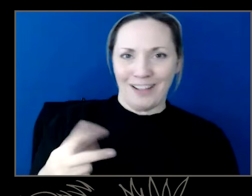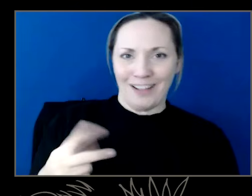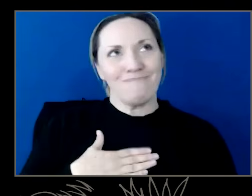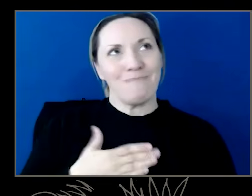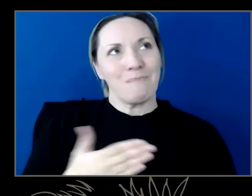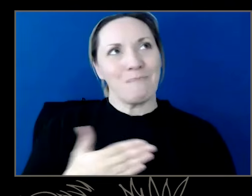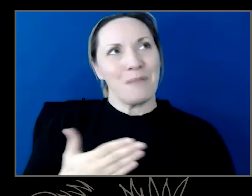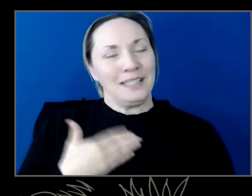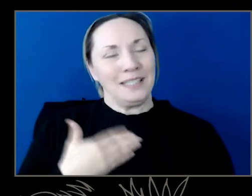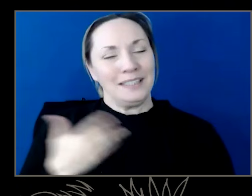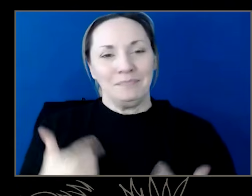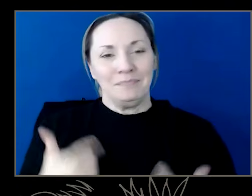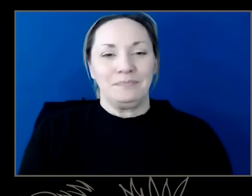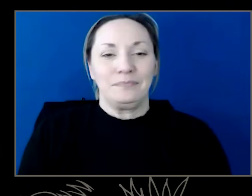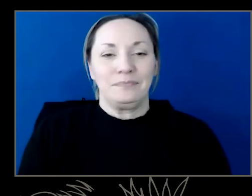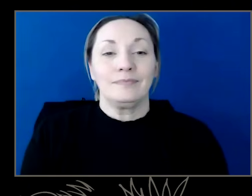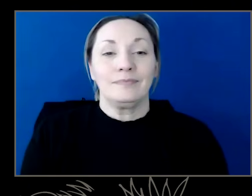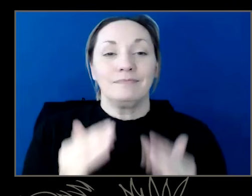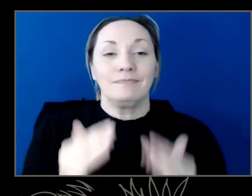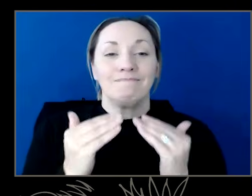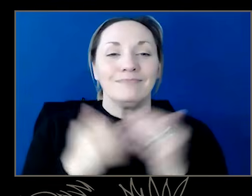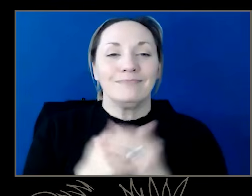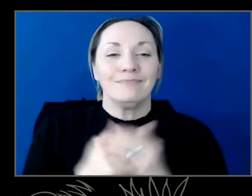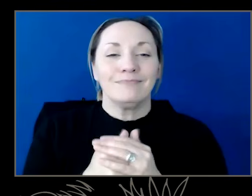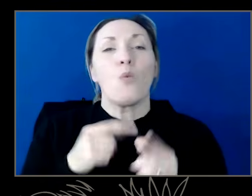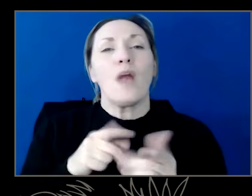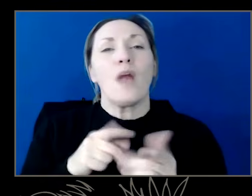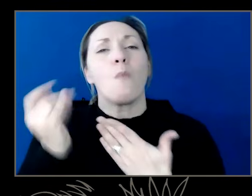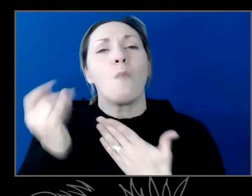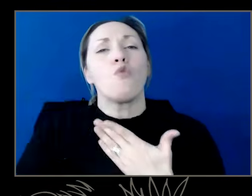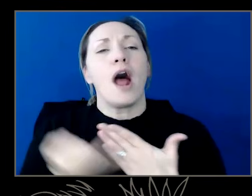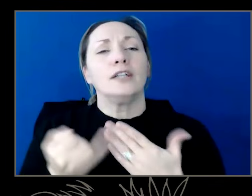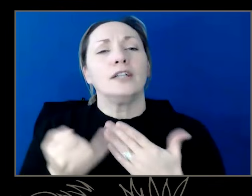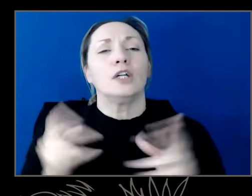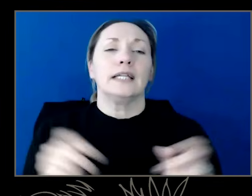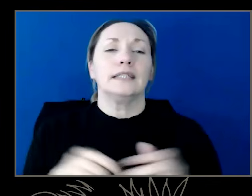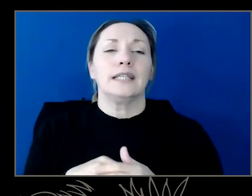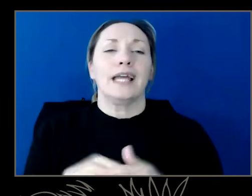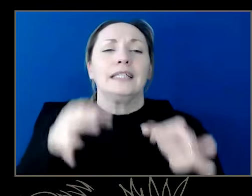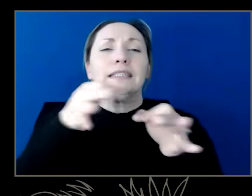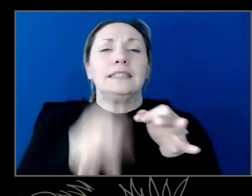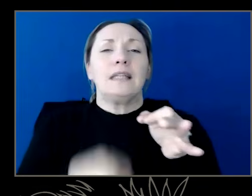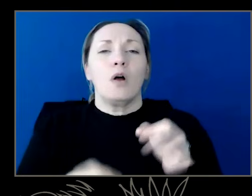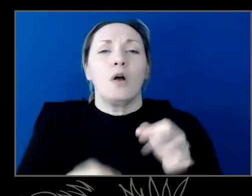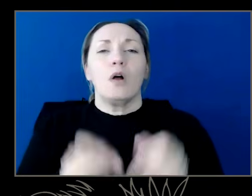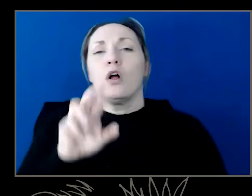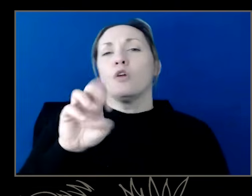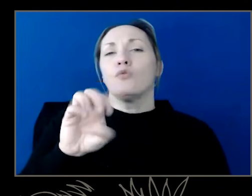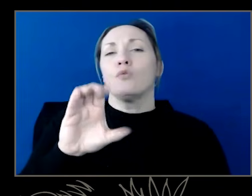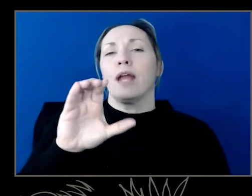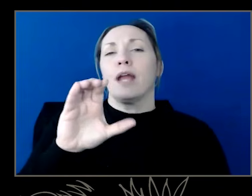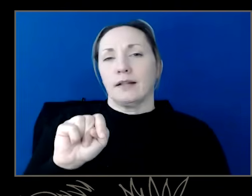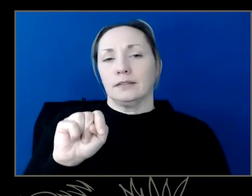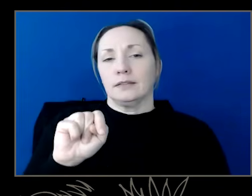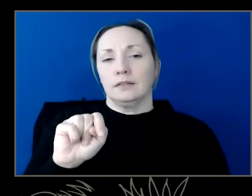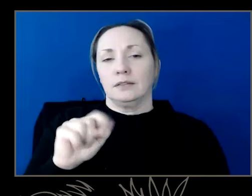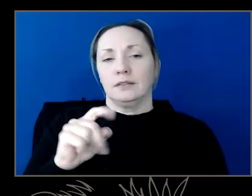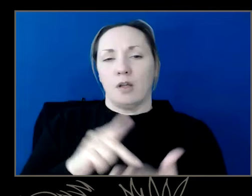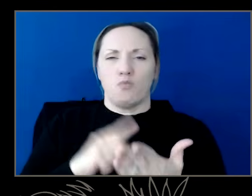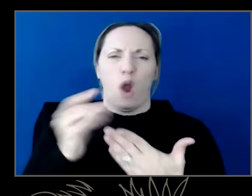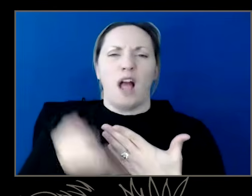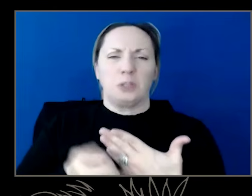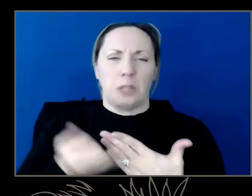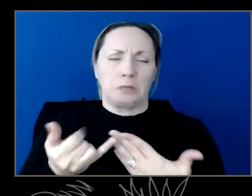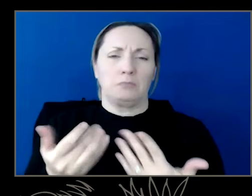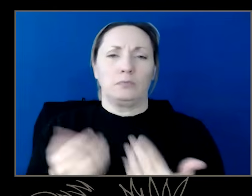face. We have a project over here. It is a rather simple React project. The only